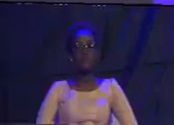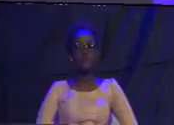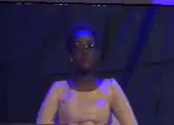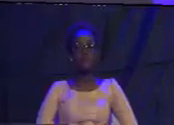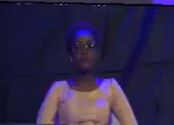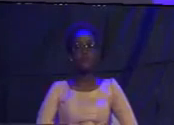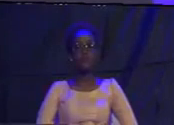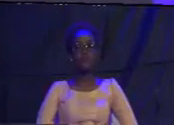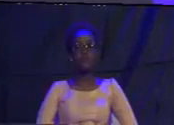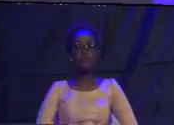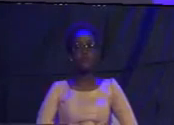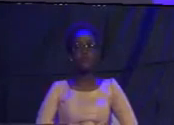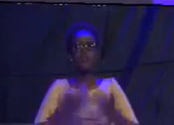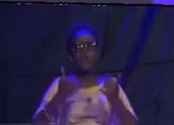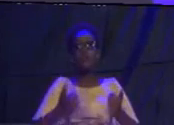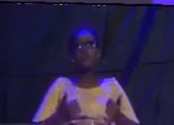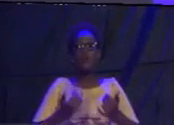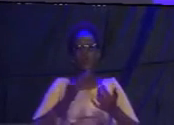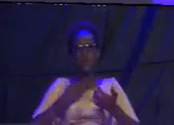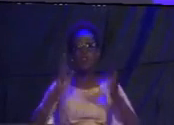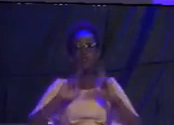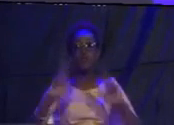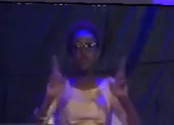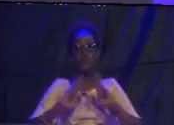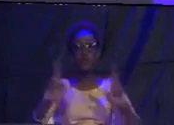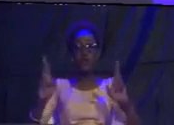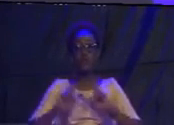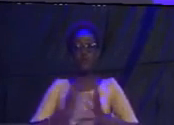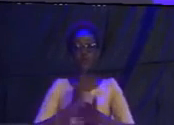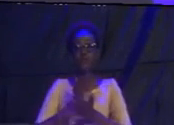again. Ibyiringiro birahari iyo murebeye